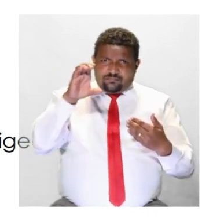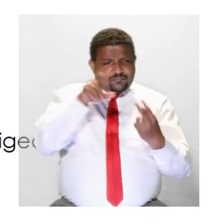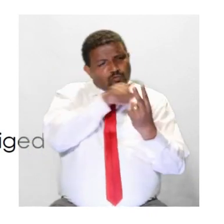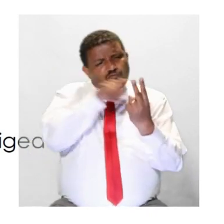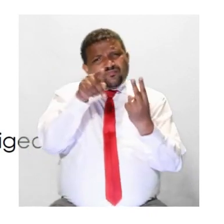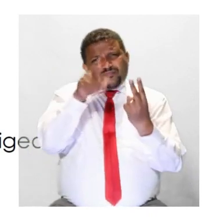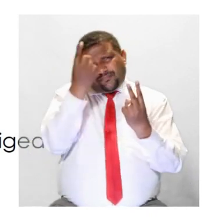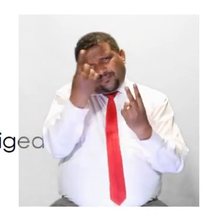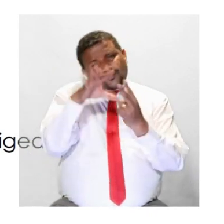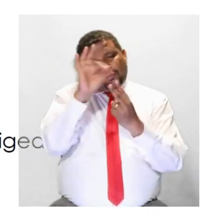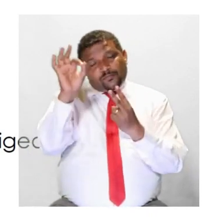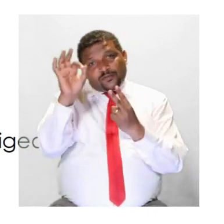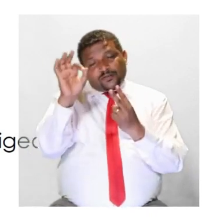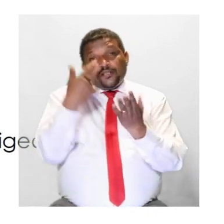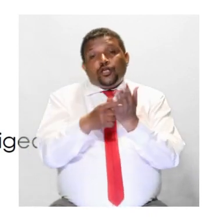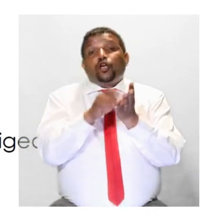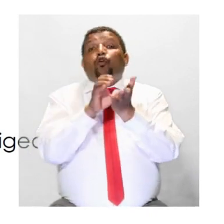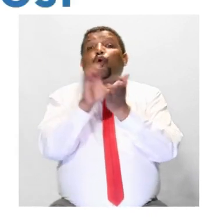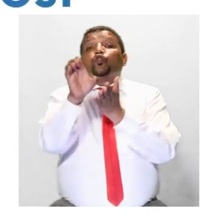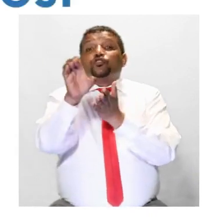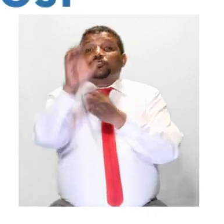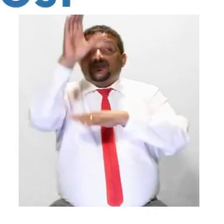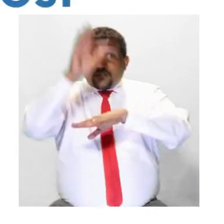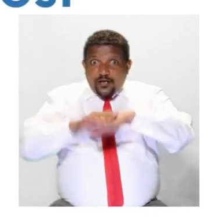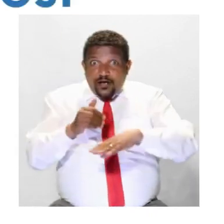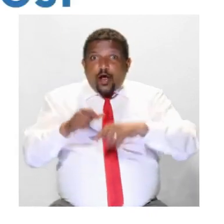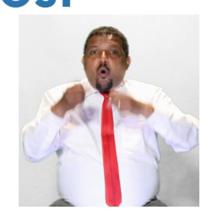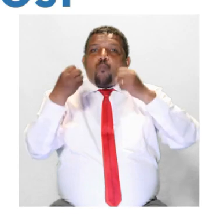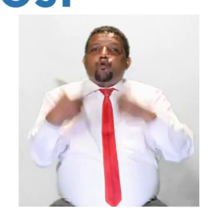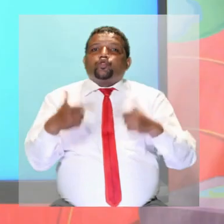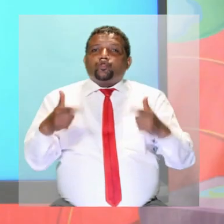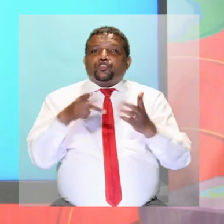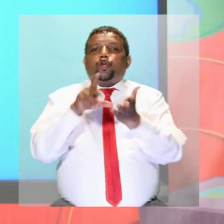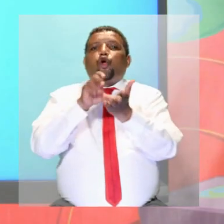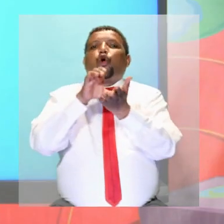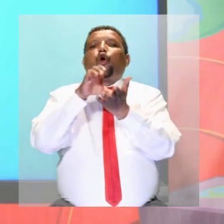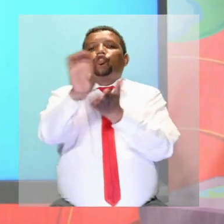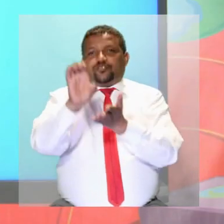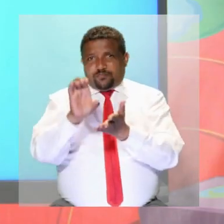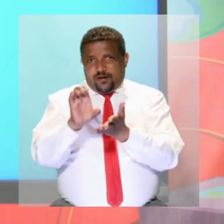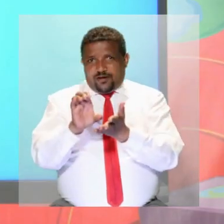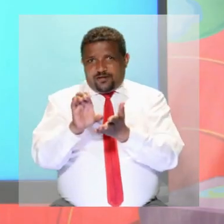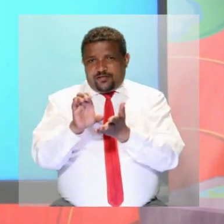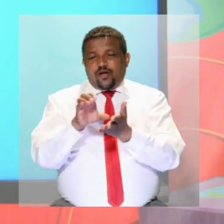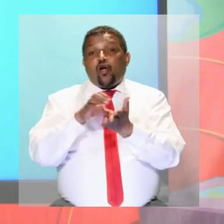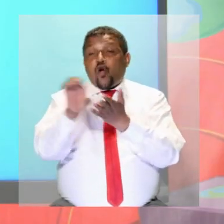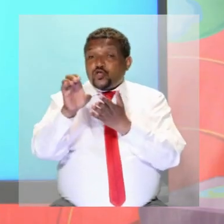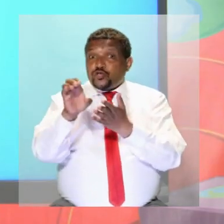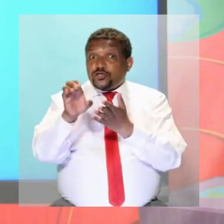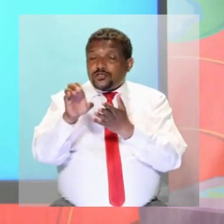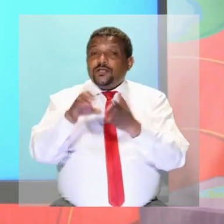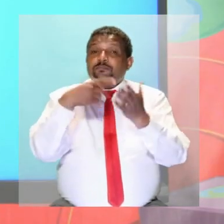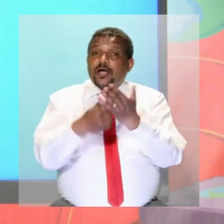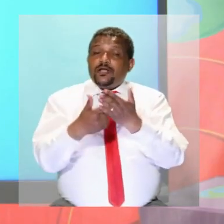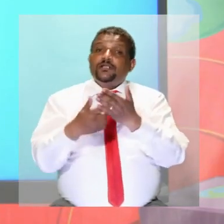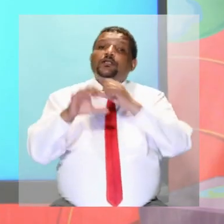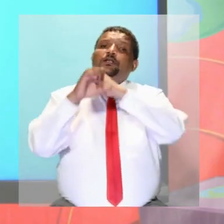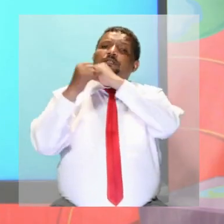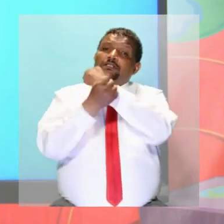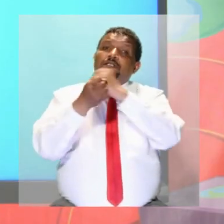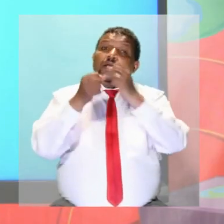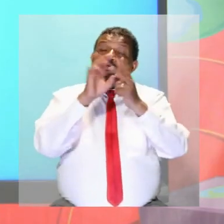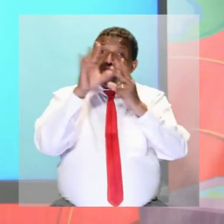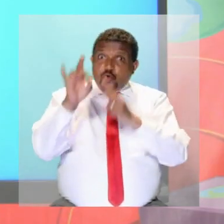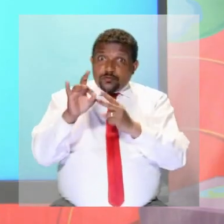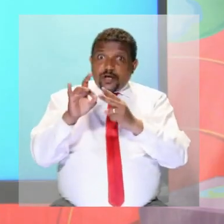to incur cost. This cost is called opportunity cost. Opportunity cost is the amount of the next best alternative